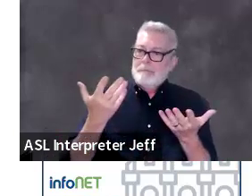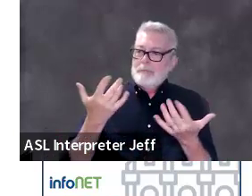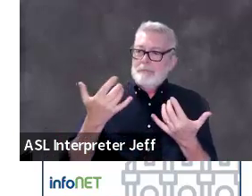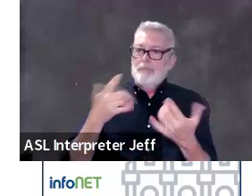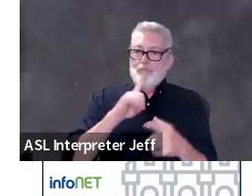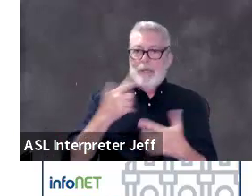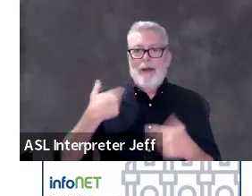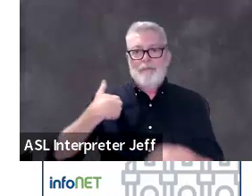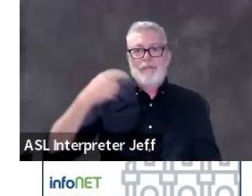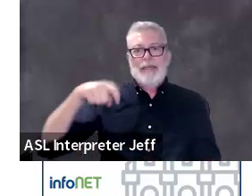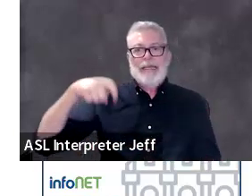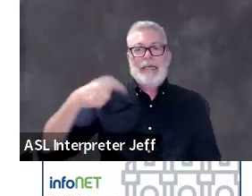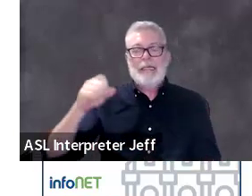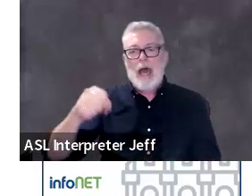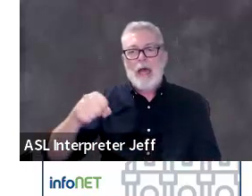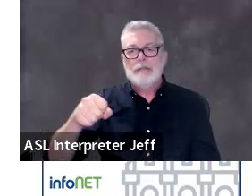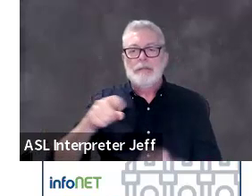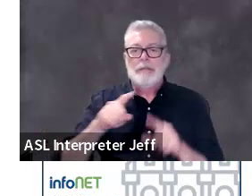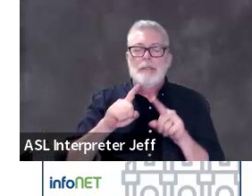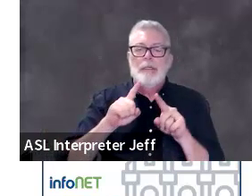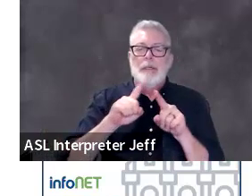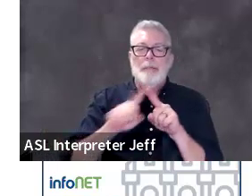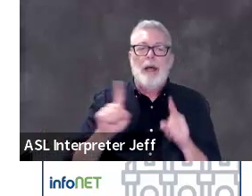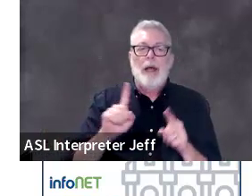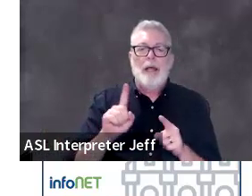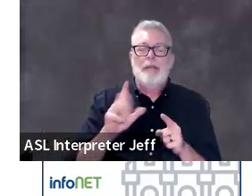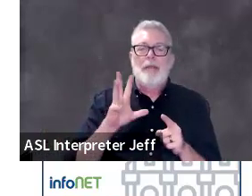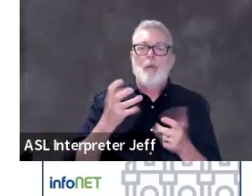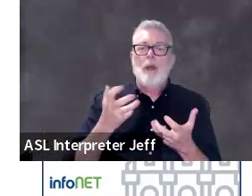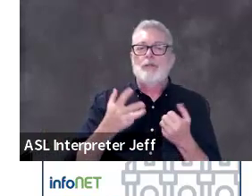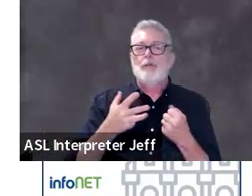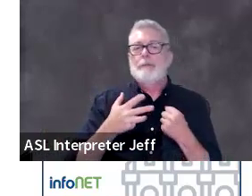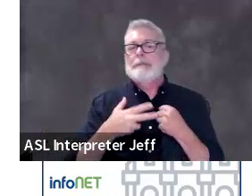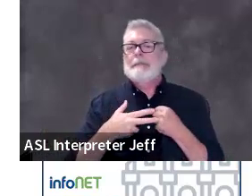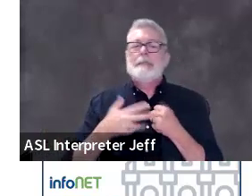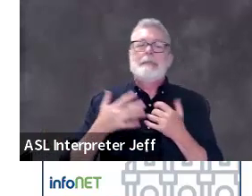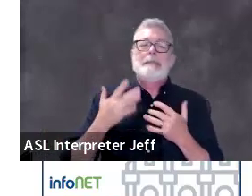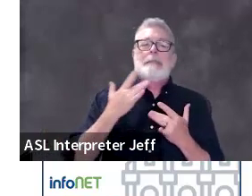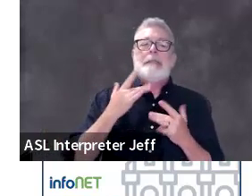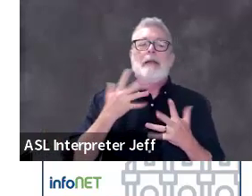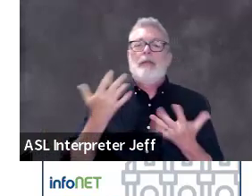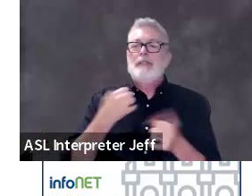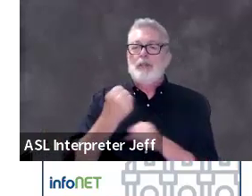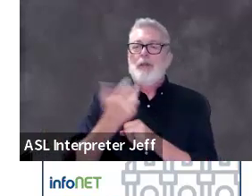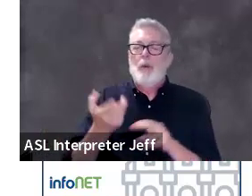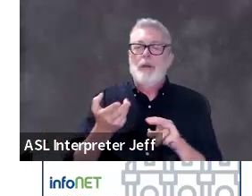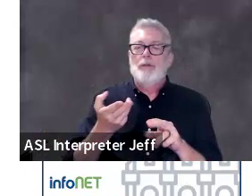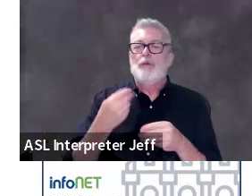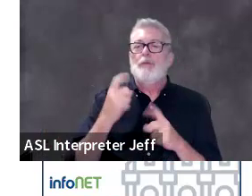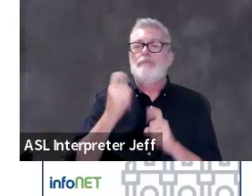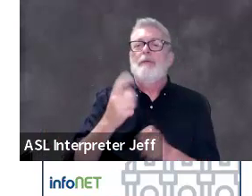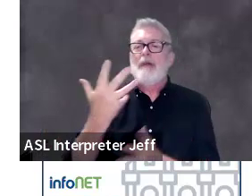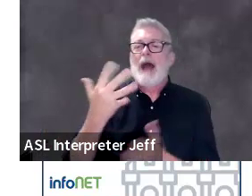but they only wanted to give special education $5 million this year, but they did end